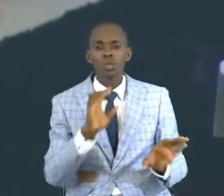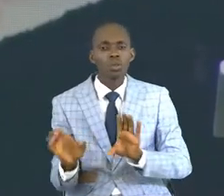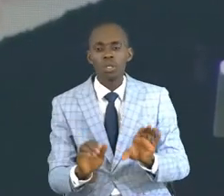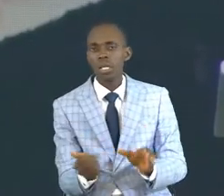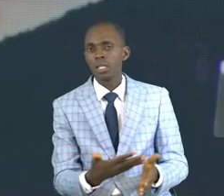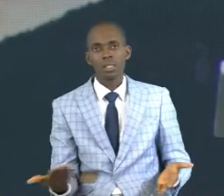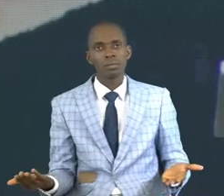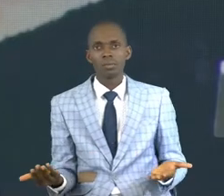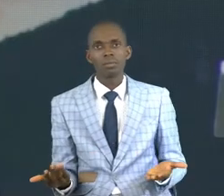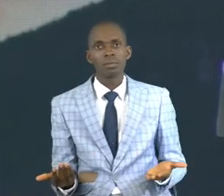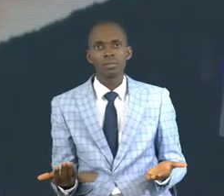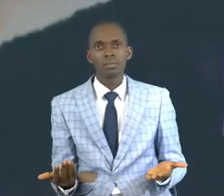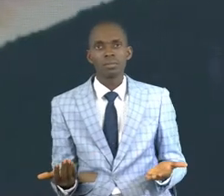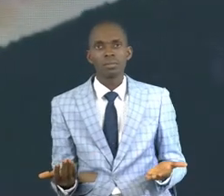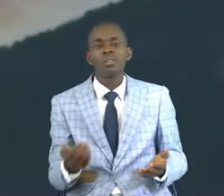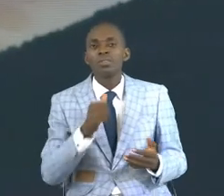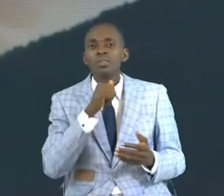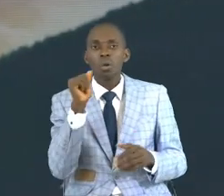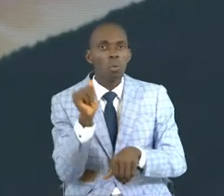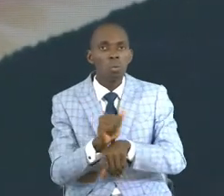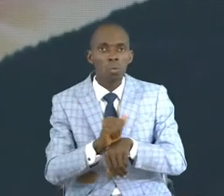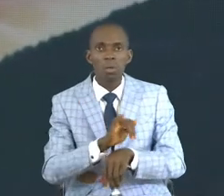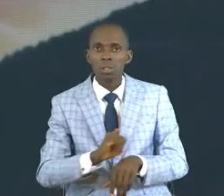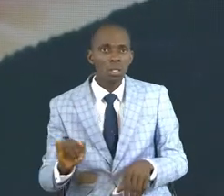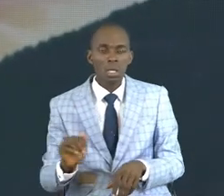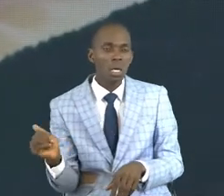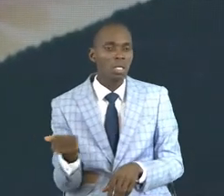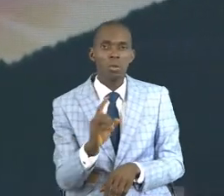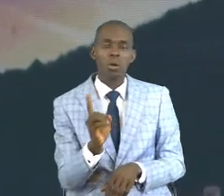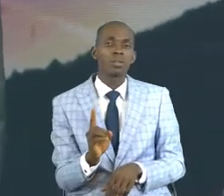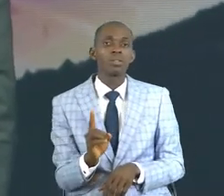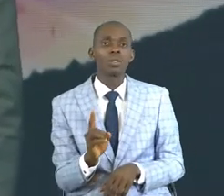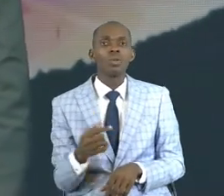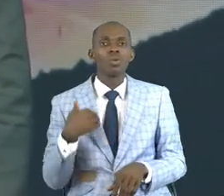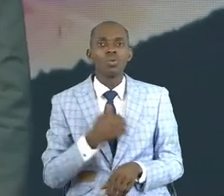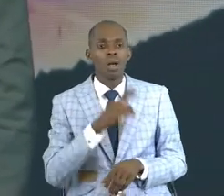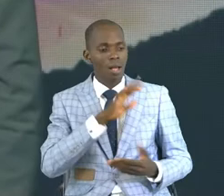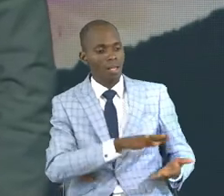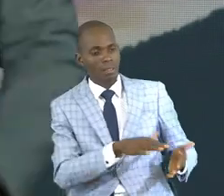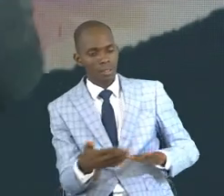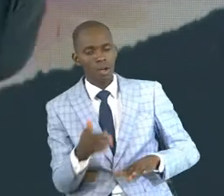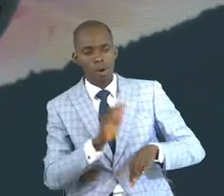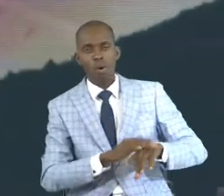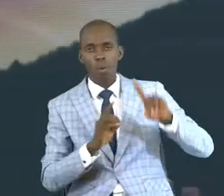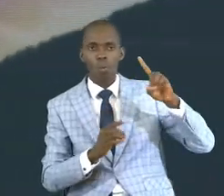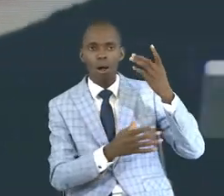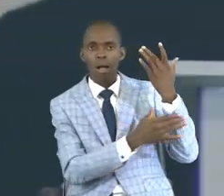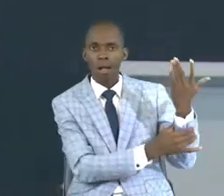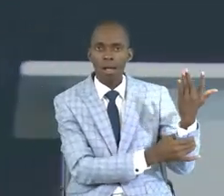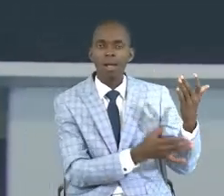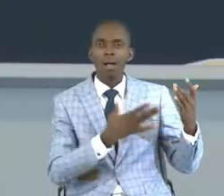anything, not walking anywhere. We're dead on the one hand, and then